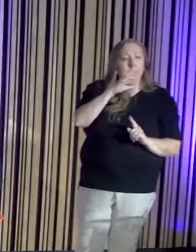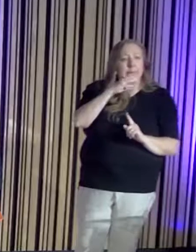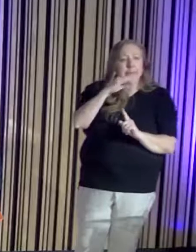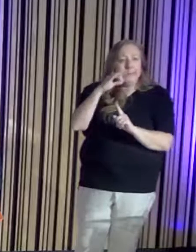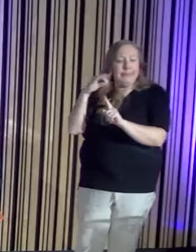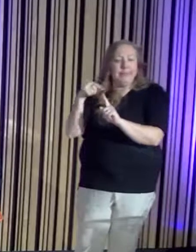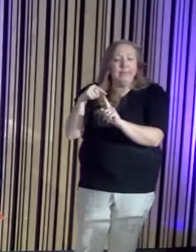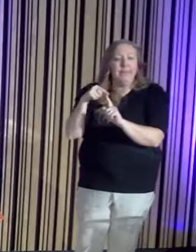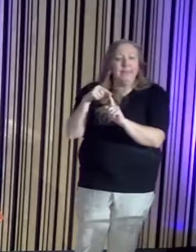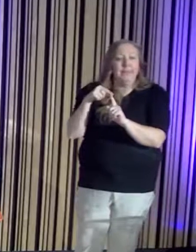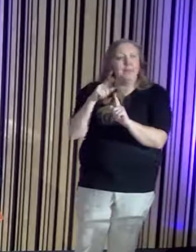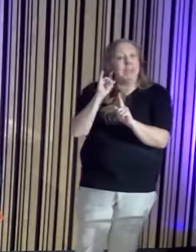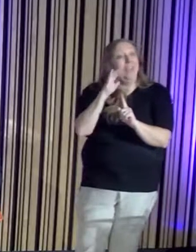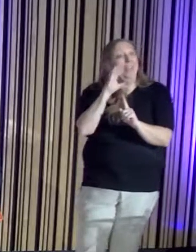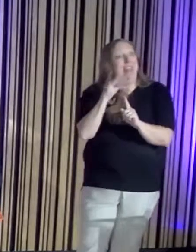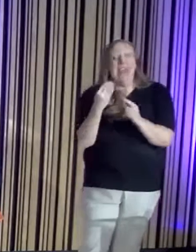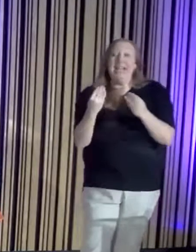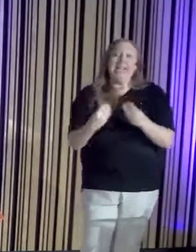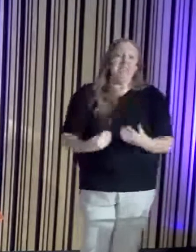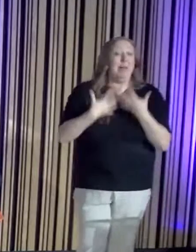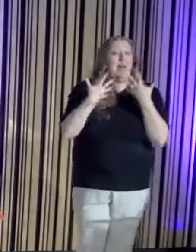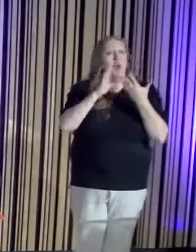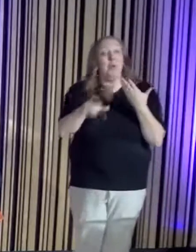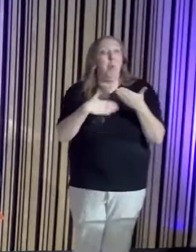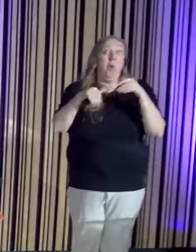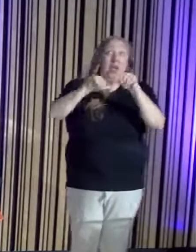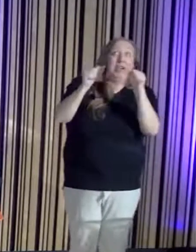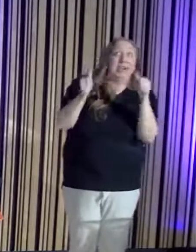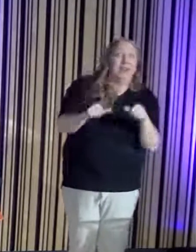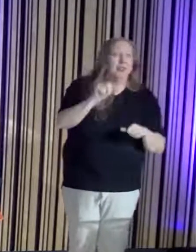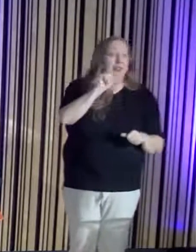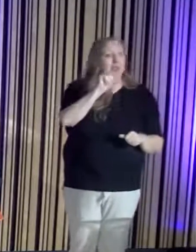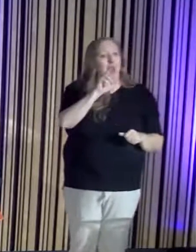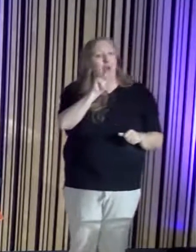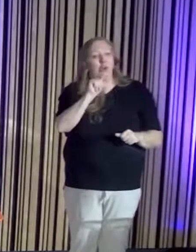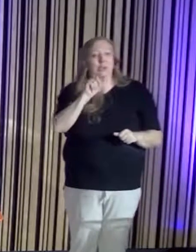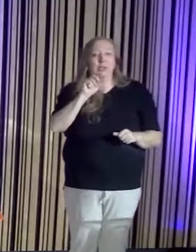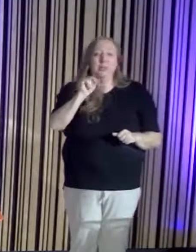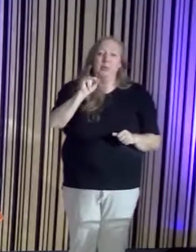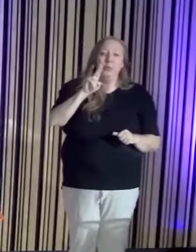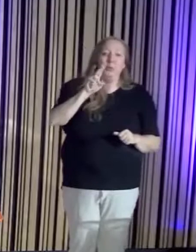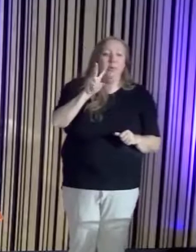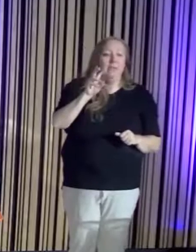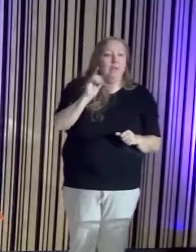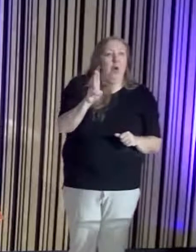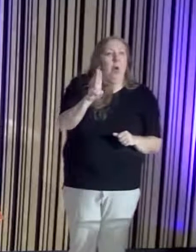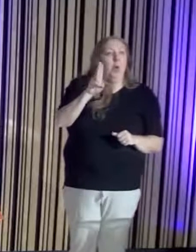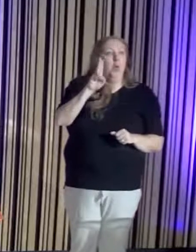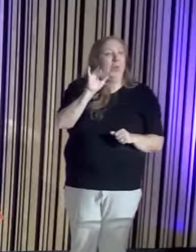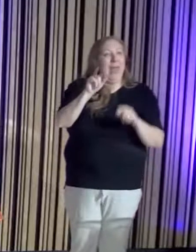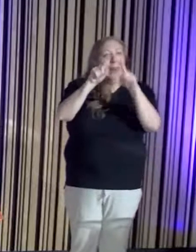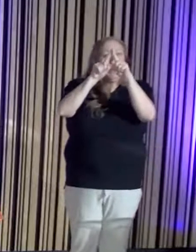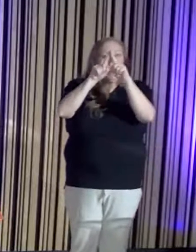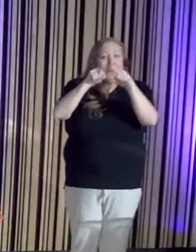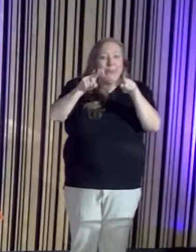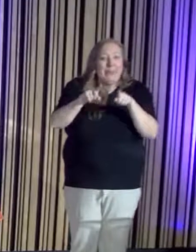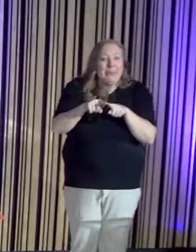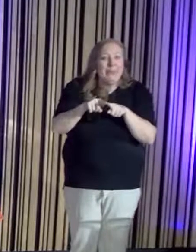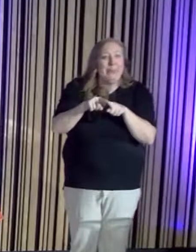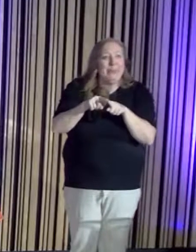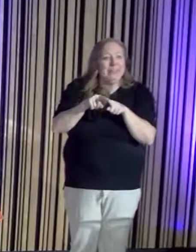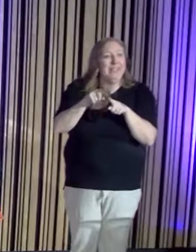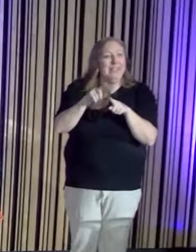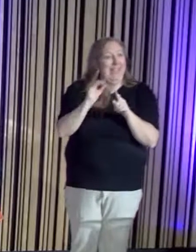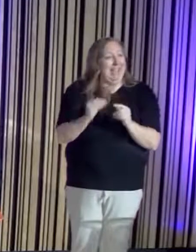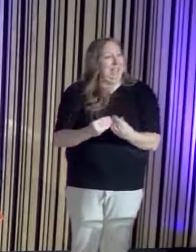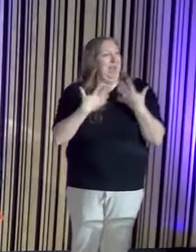inspired whole architecture and art, right? Someone once told me about, when the person who